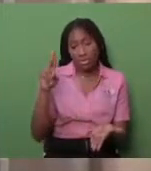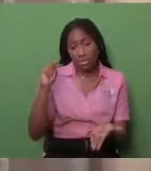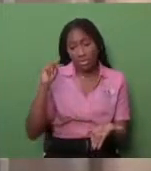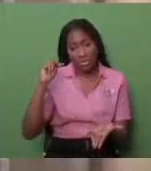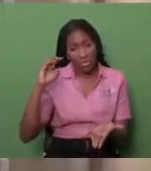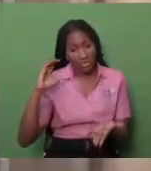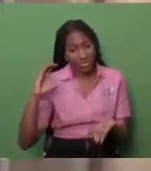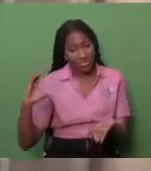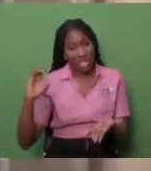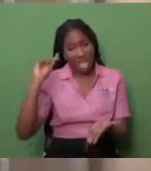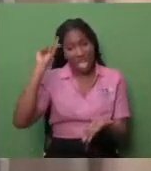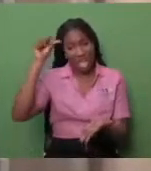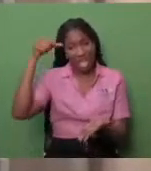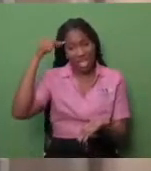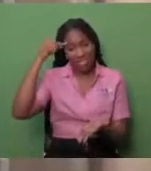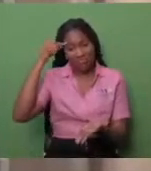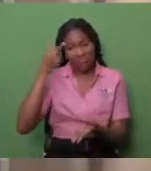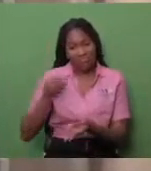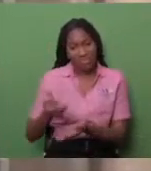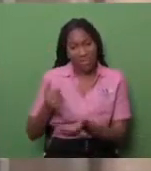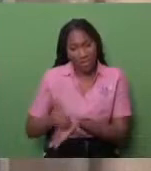dollar.